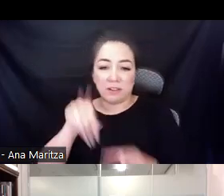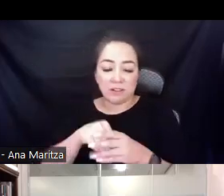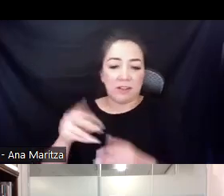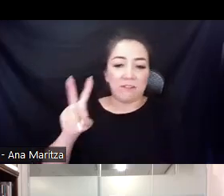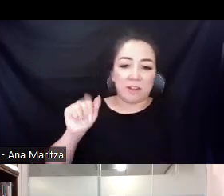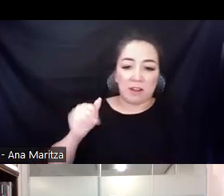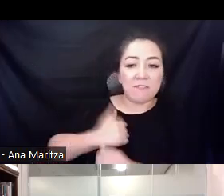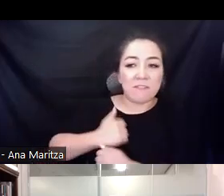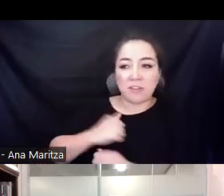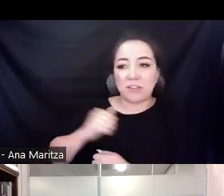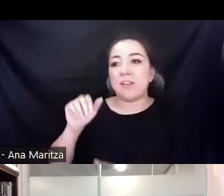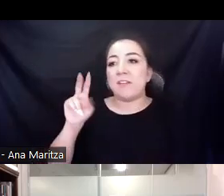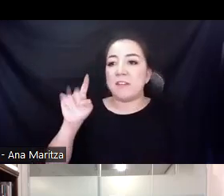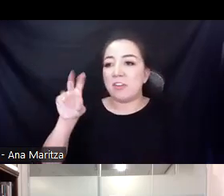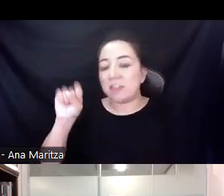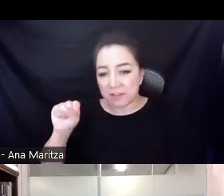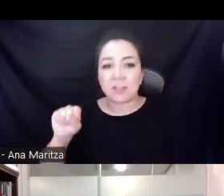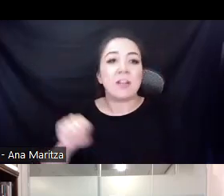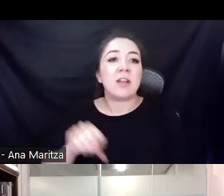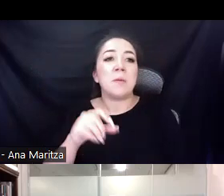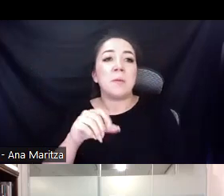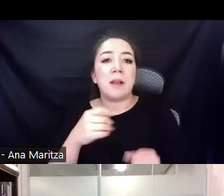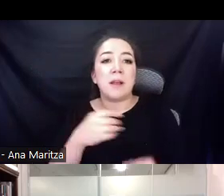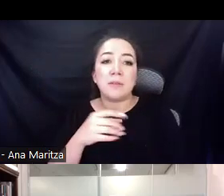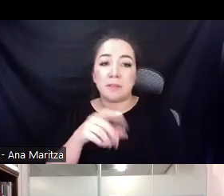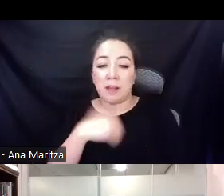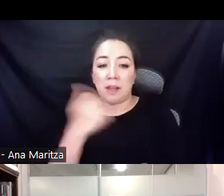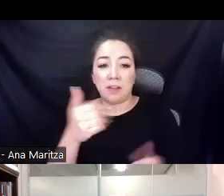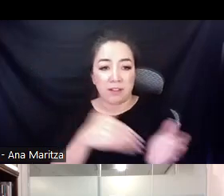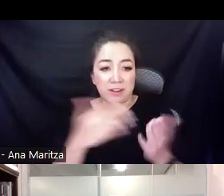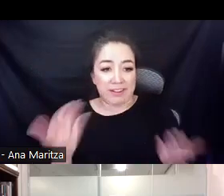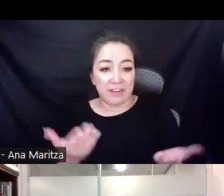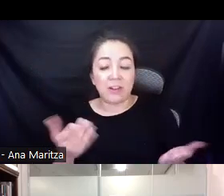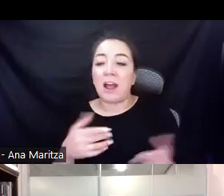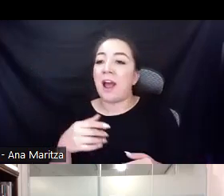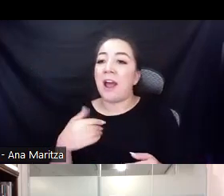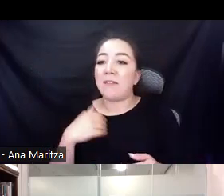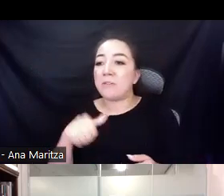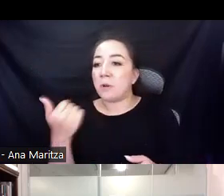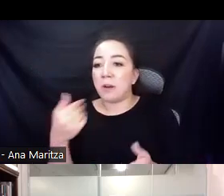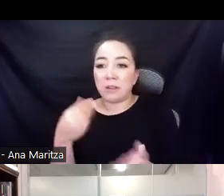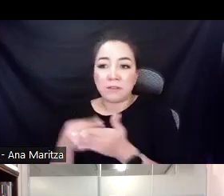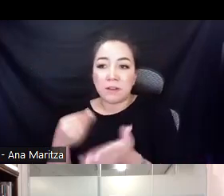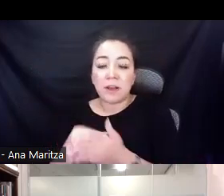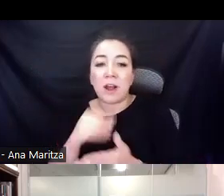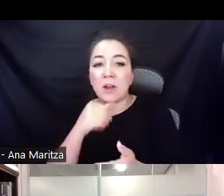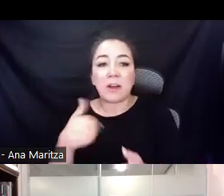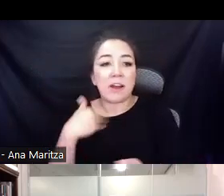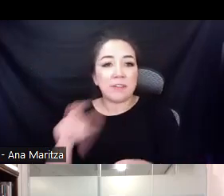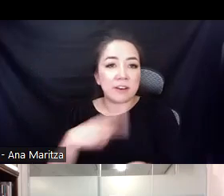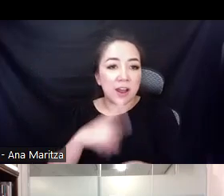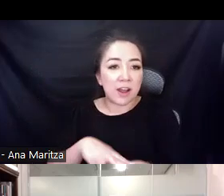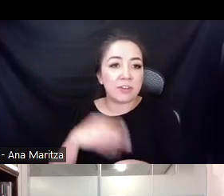little more precarious position than many of the other centers here, because I have no other funding. I don't have a National Institute of